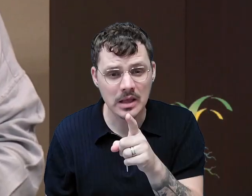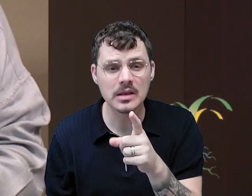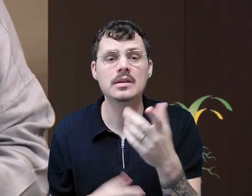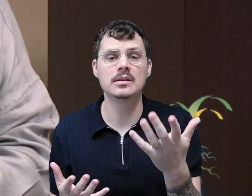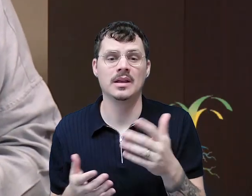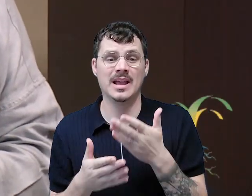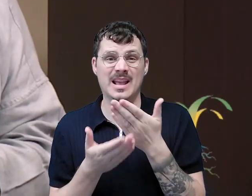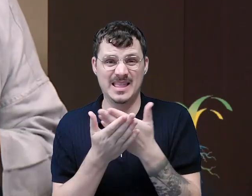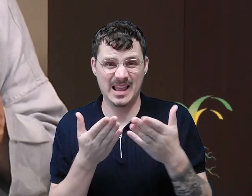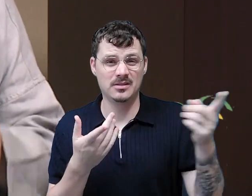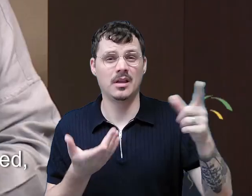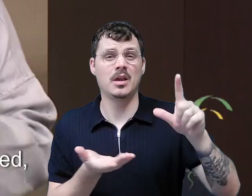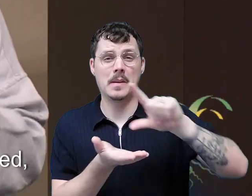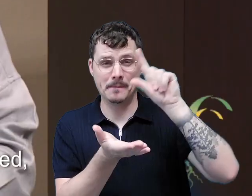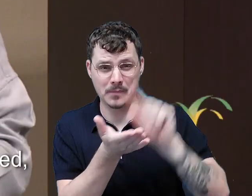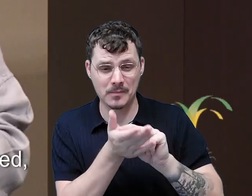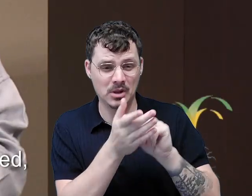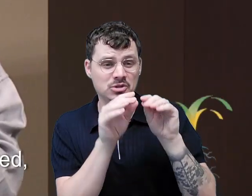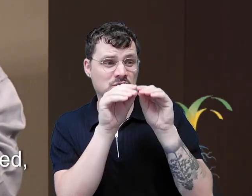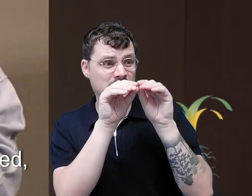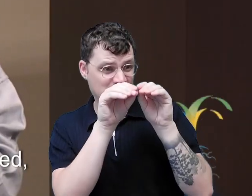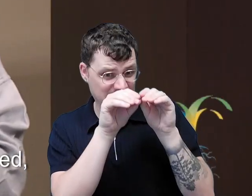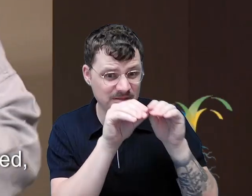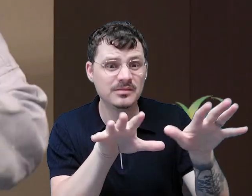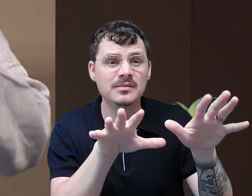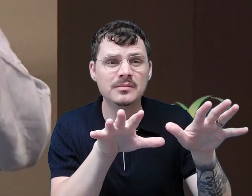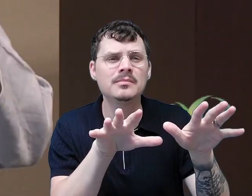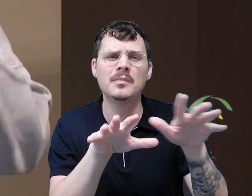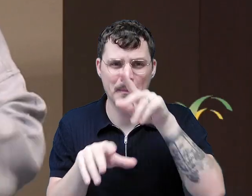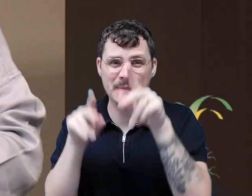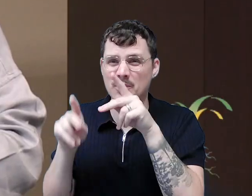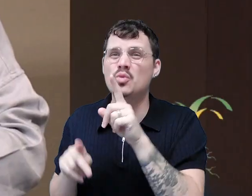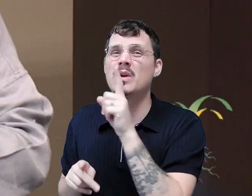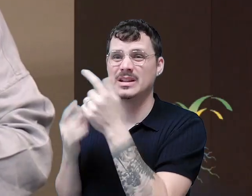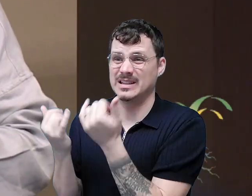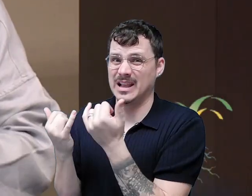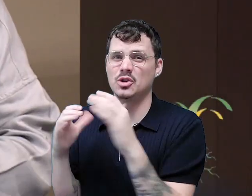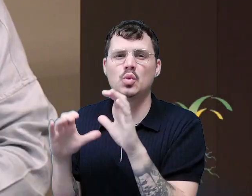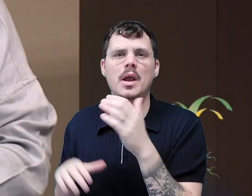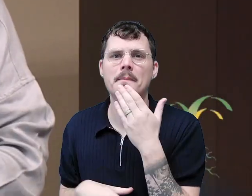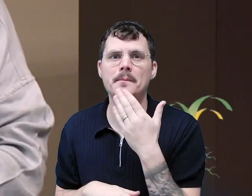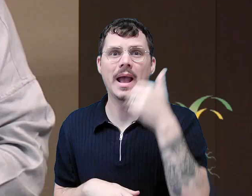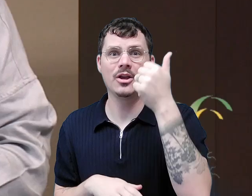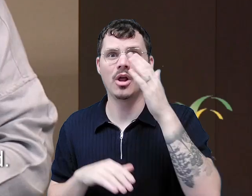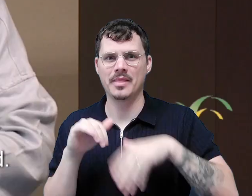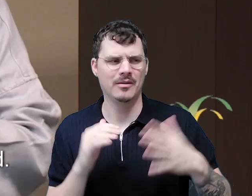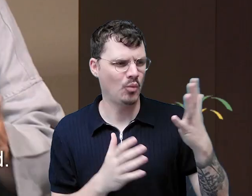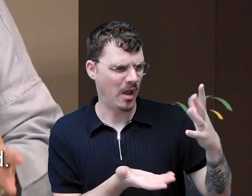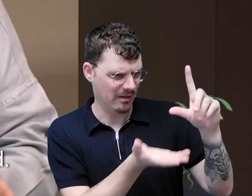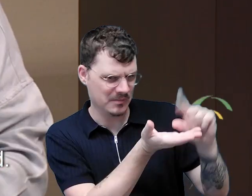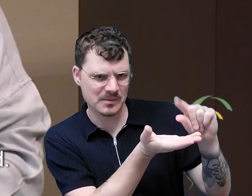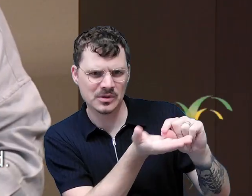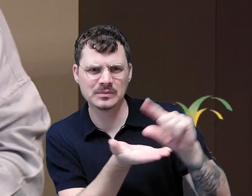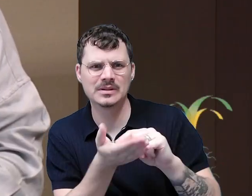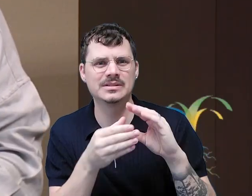in fact, as the things are being published, people are doing better than anybody